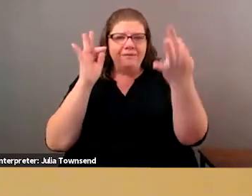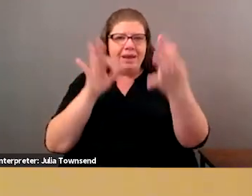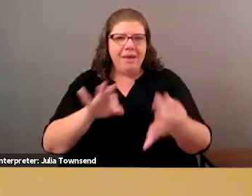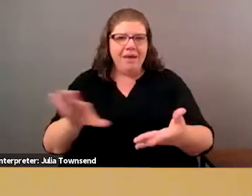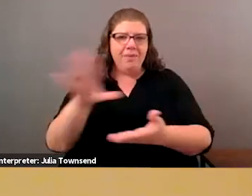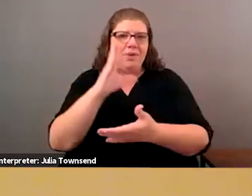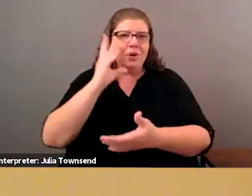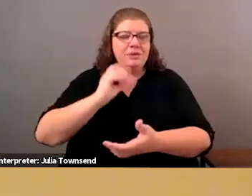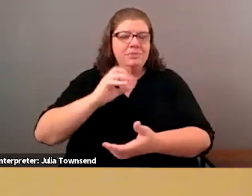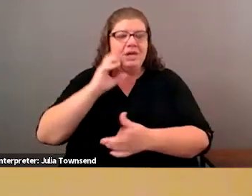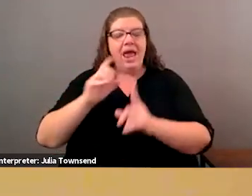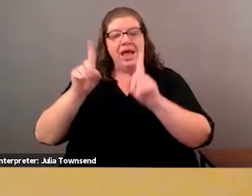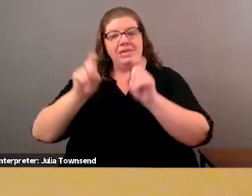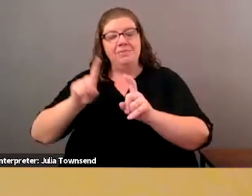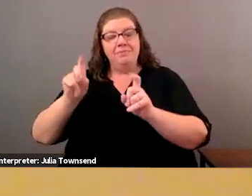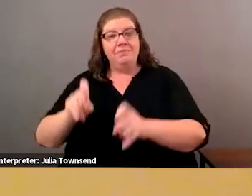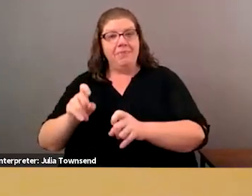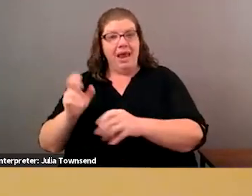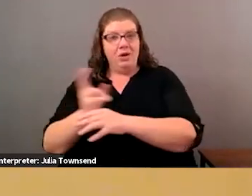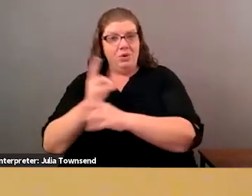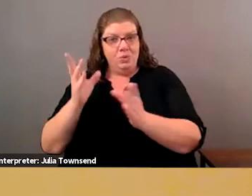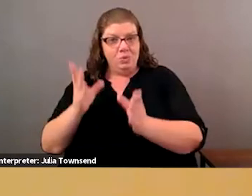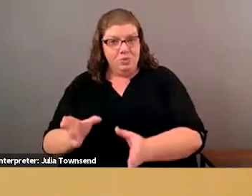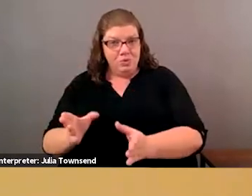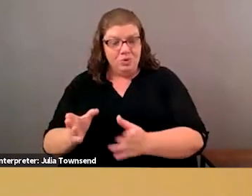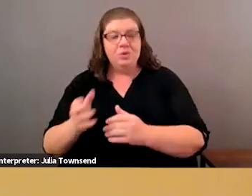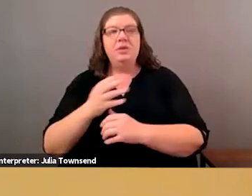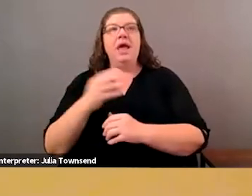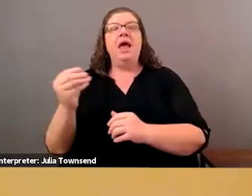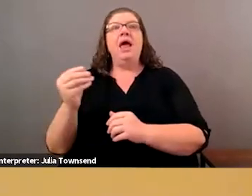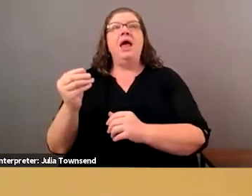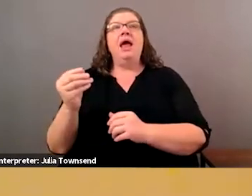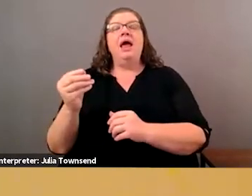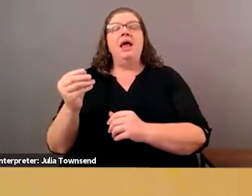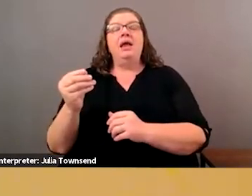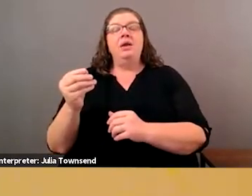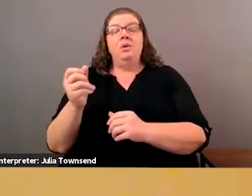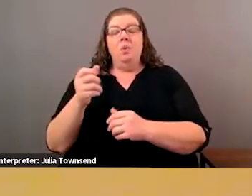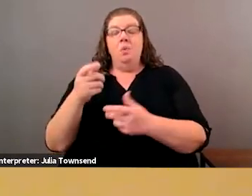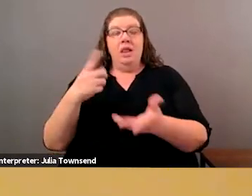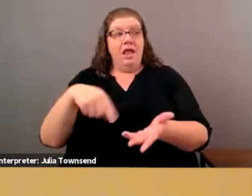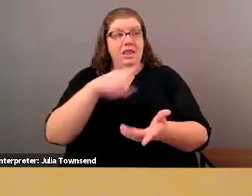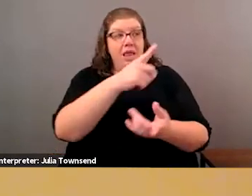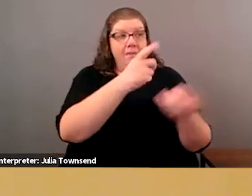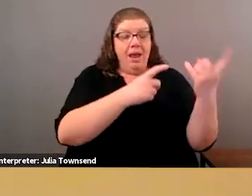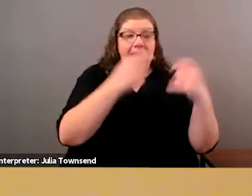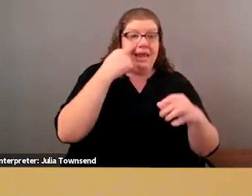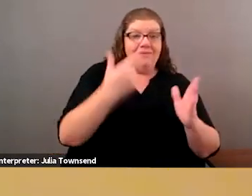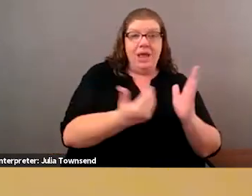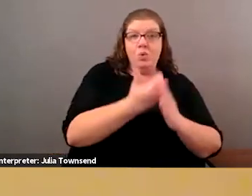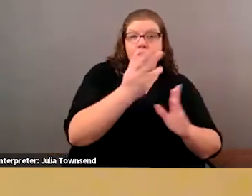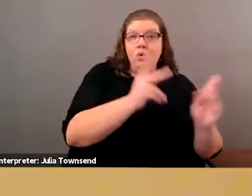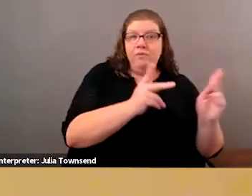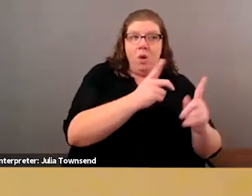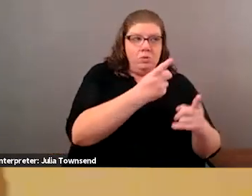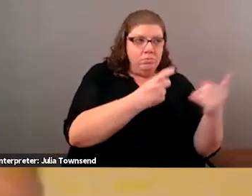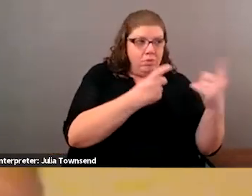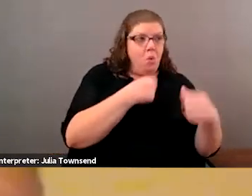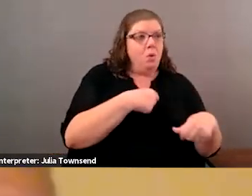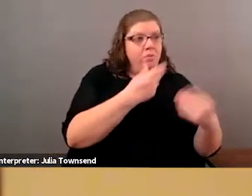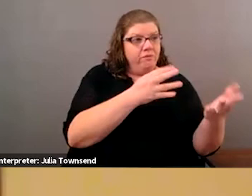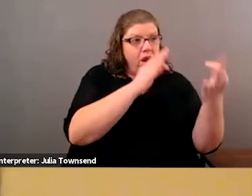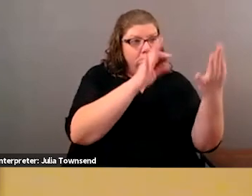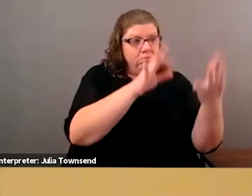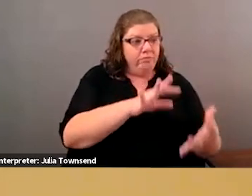experience as beta partners, and then we let them ask questions if they were new folks, and then provided feedback